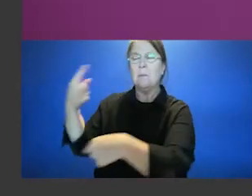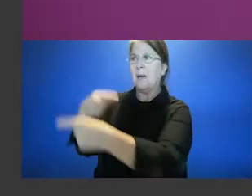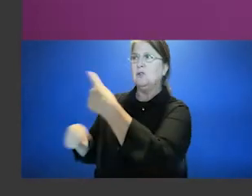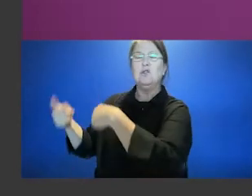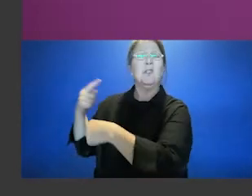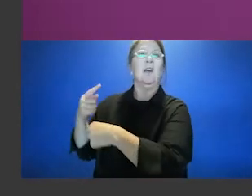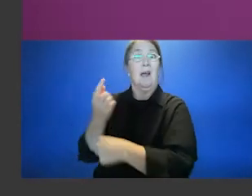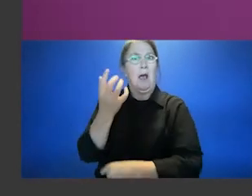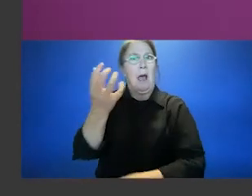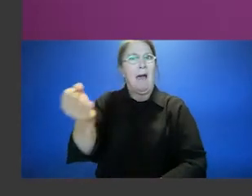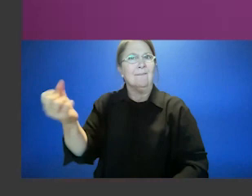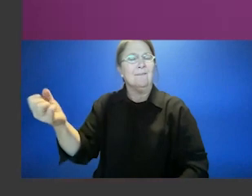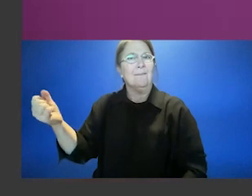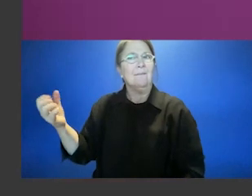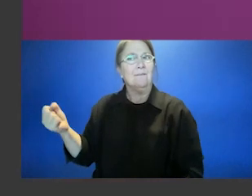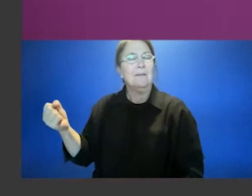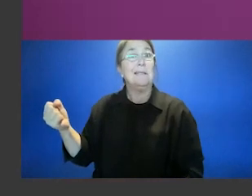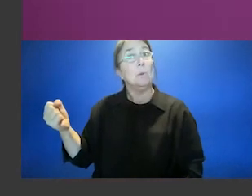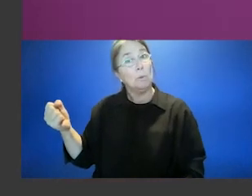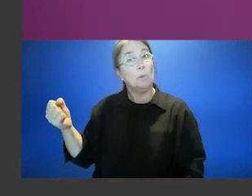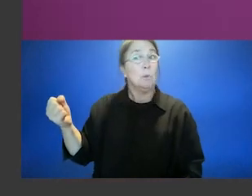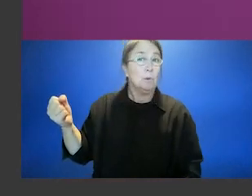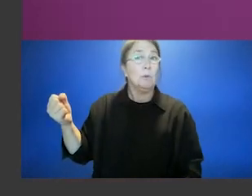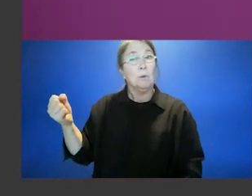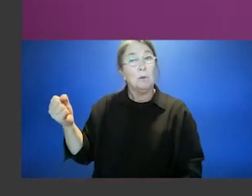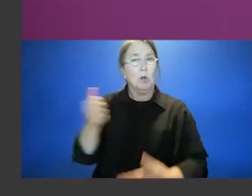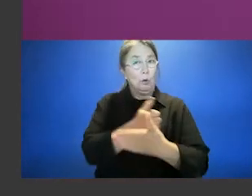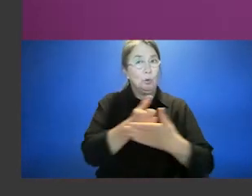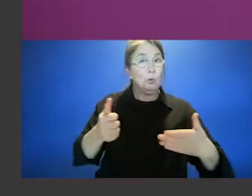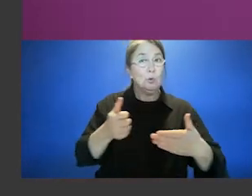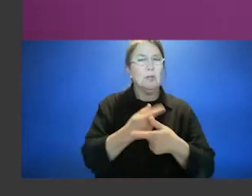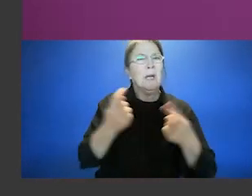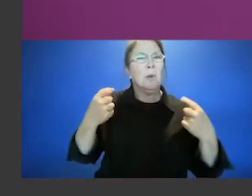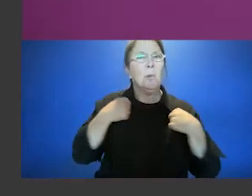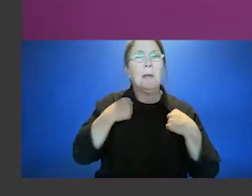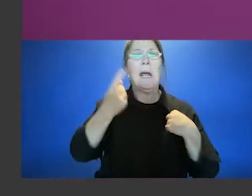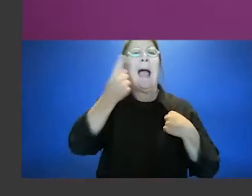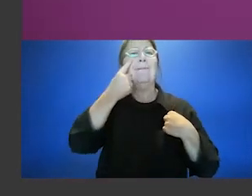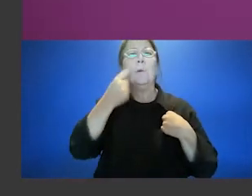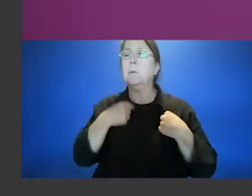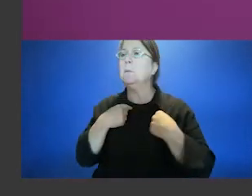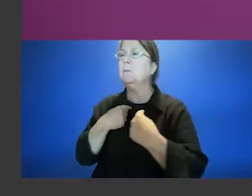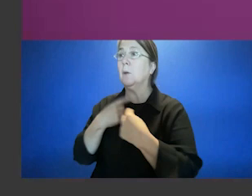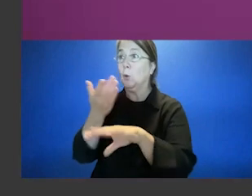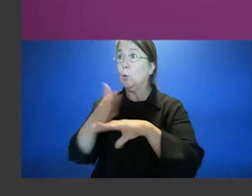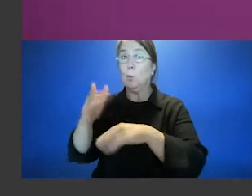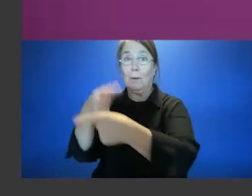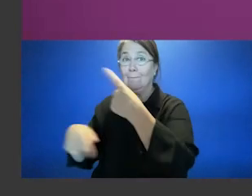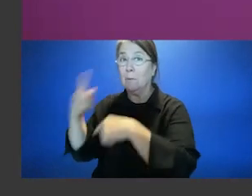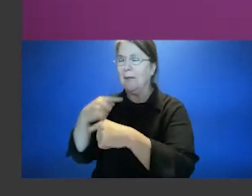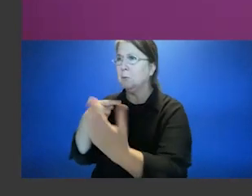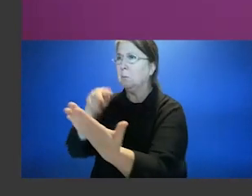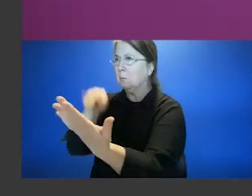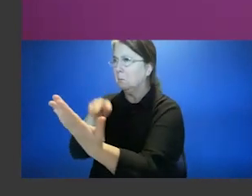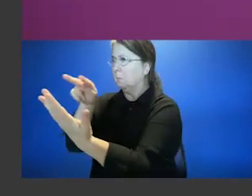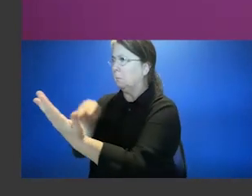out to me, generally we will consider that new information or that further information to help decide